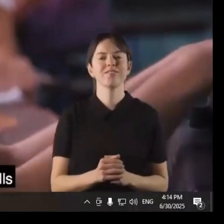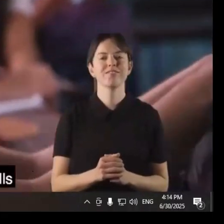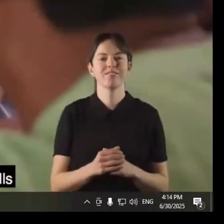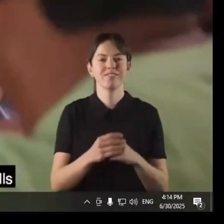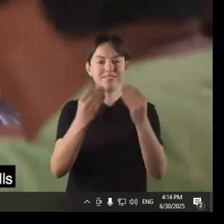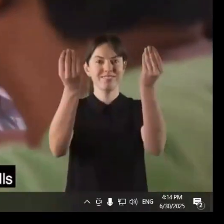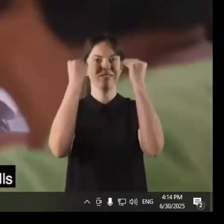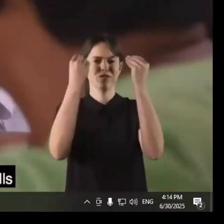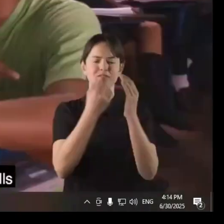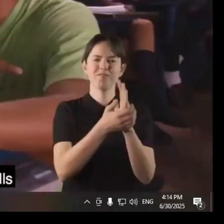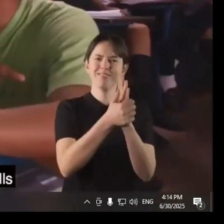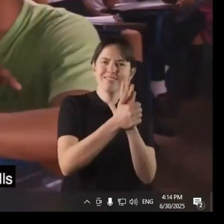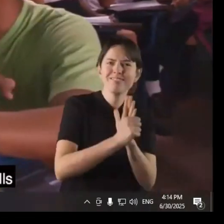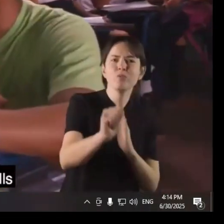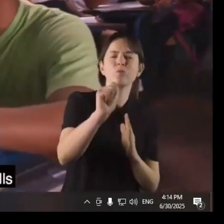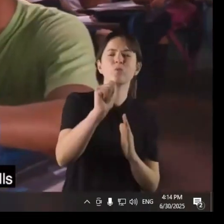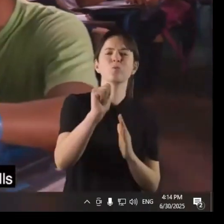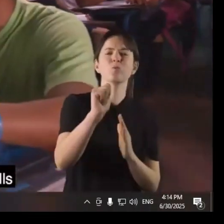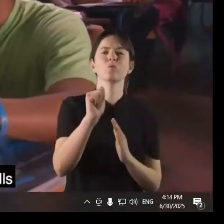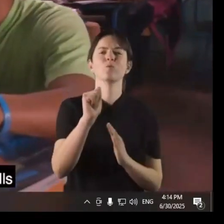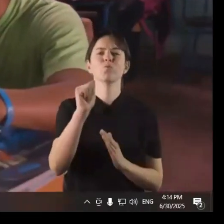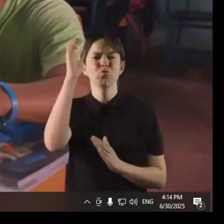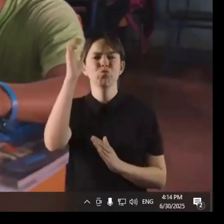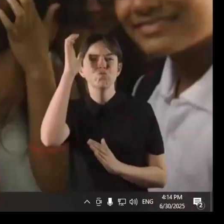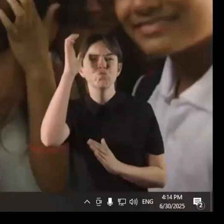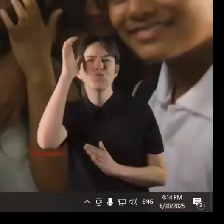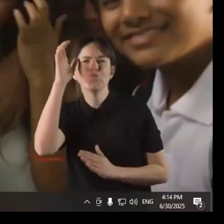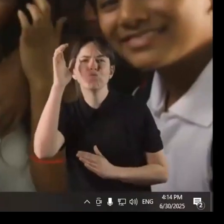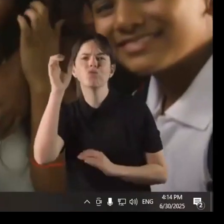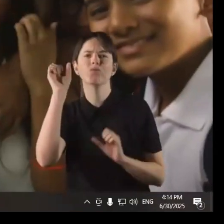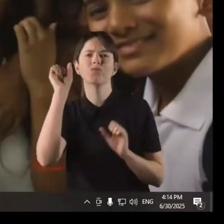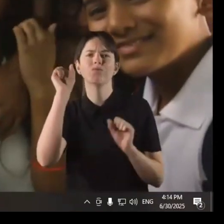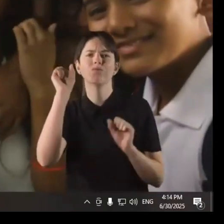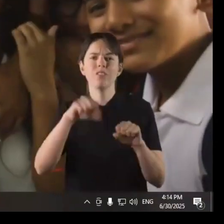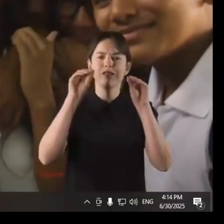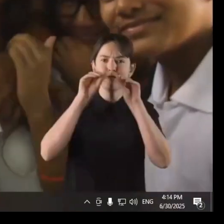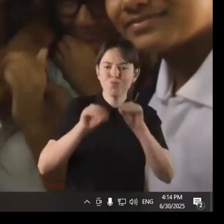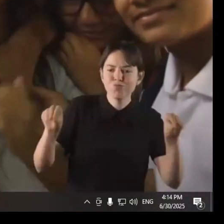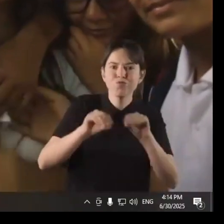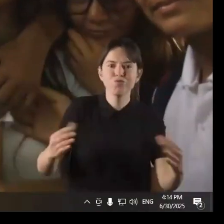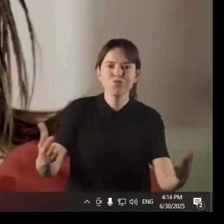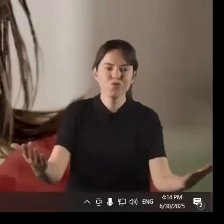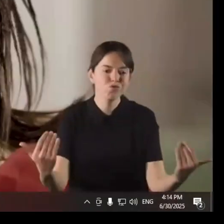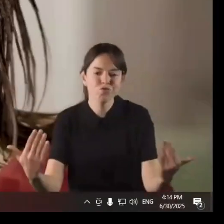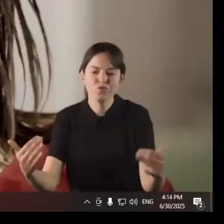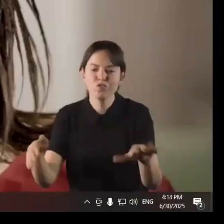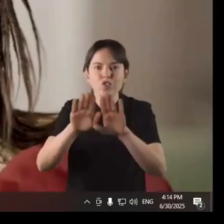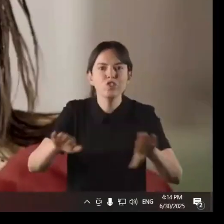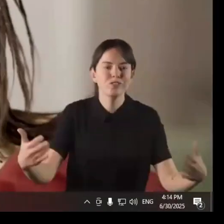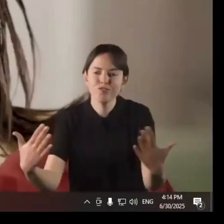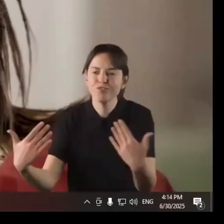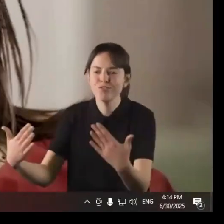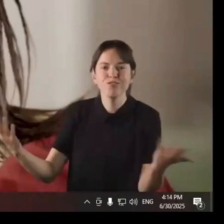and teachers have the training and skills to include all people, then we have the opportunity to end the